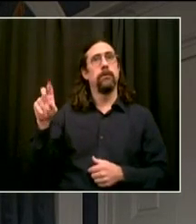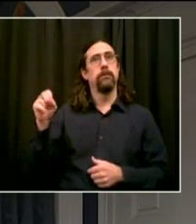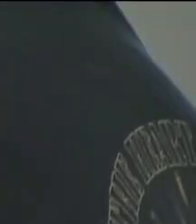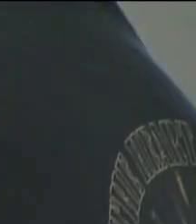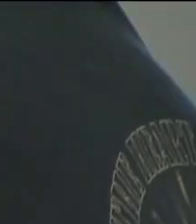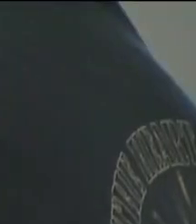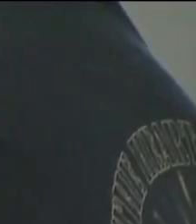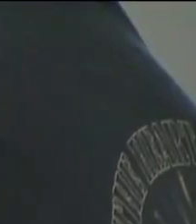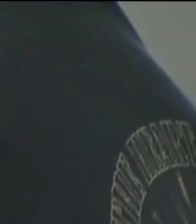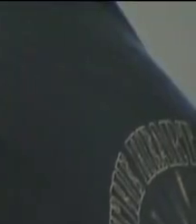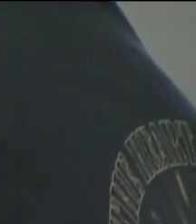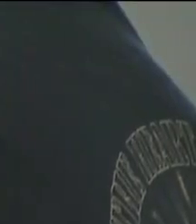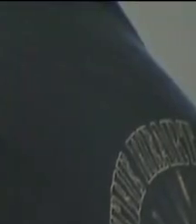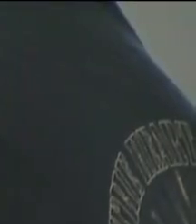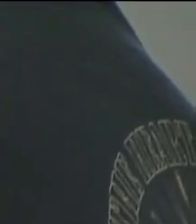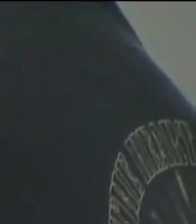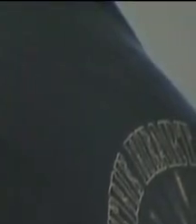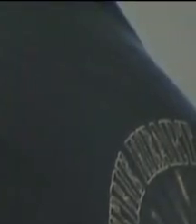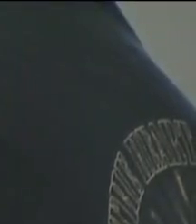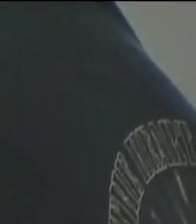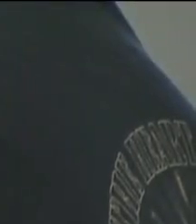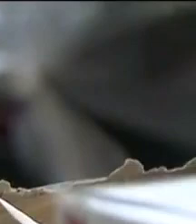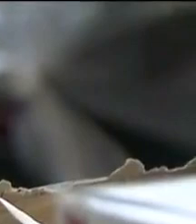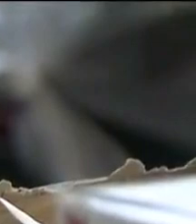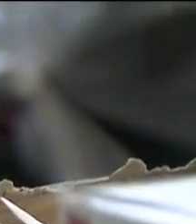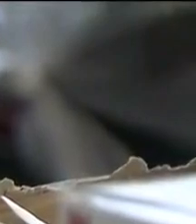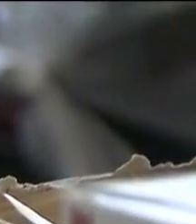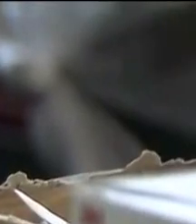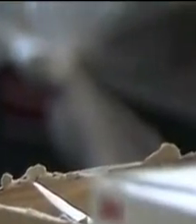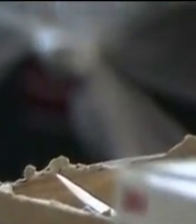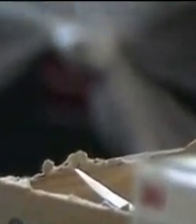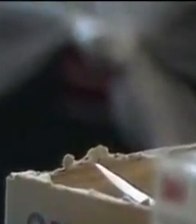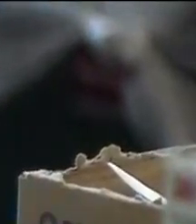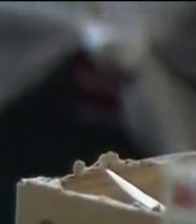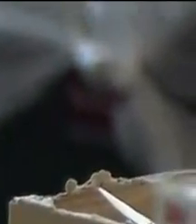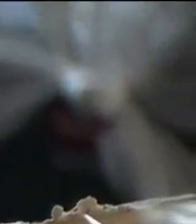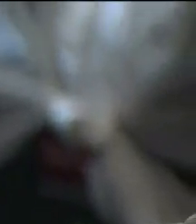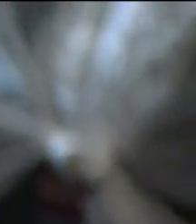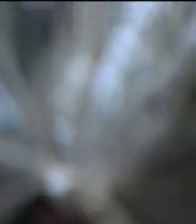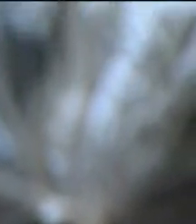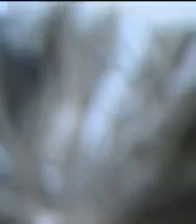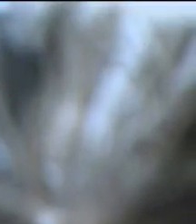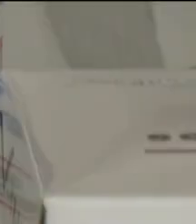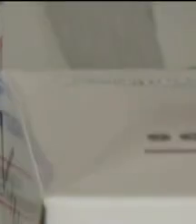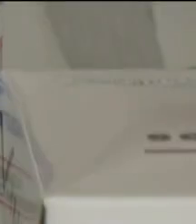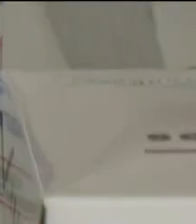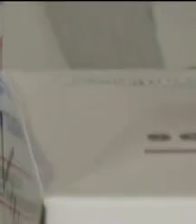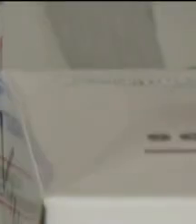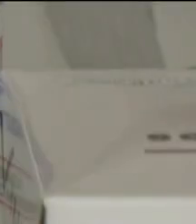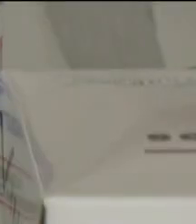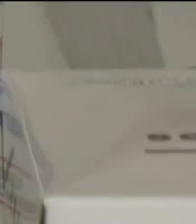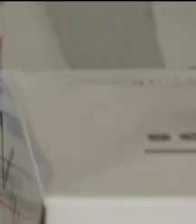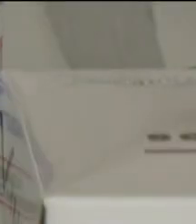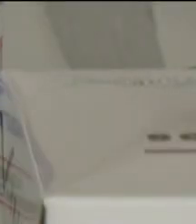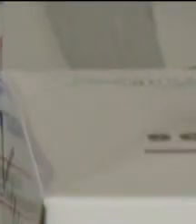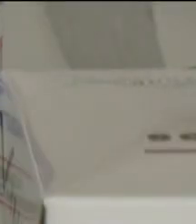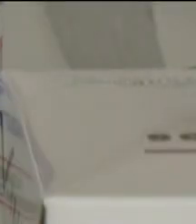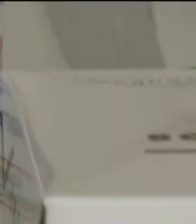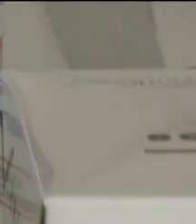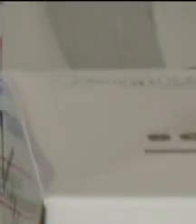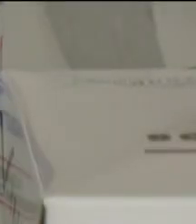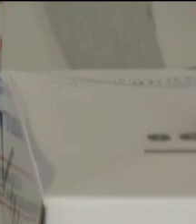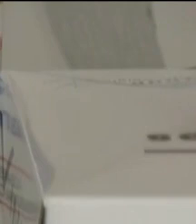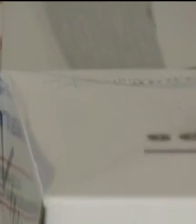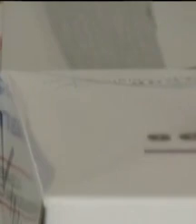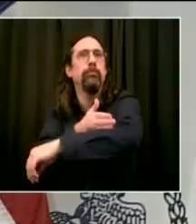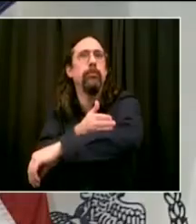of effectively vaccinating New Yorkers. It came on the heels of an embarrassing disclosure that the city only used 31% of the vaccine